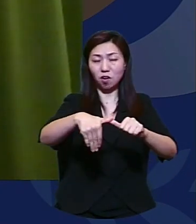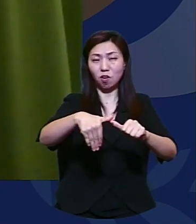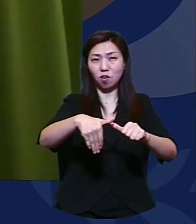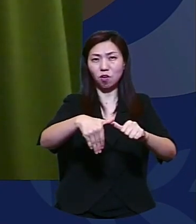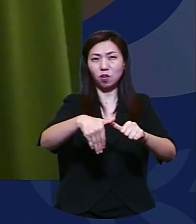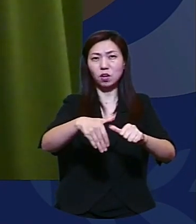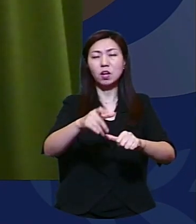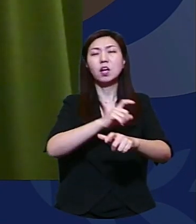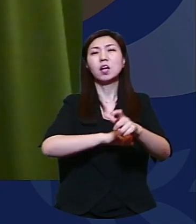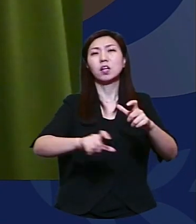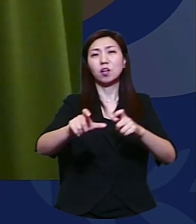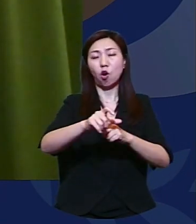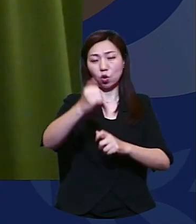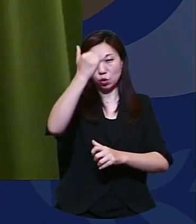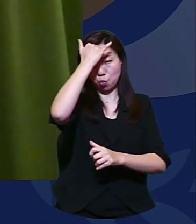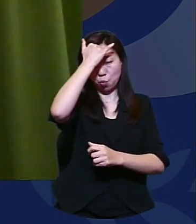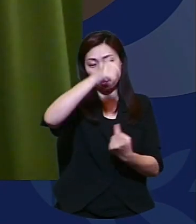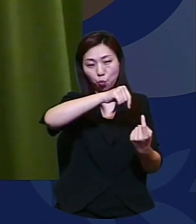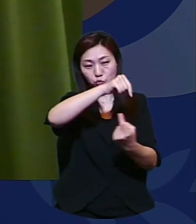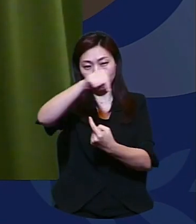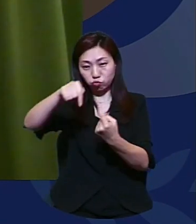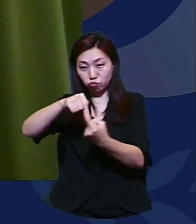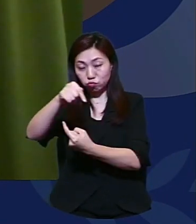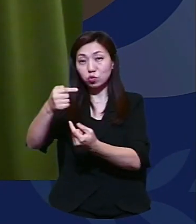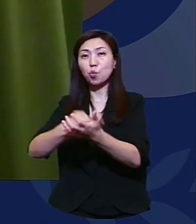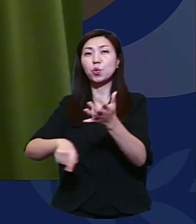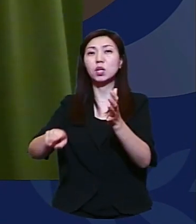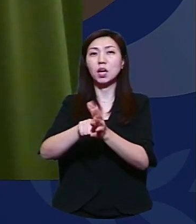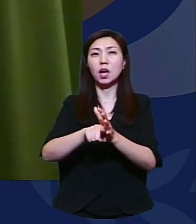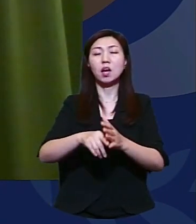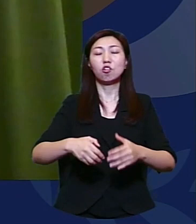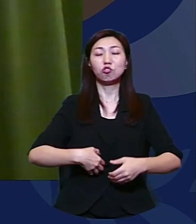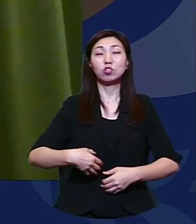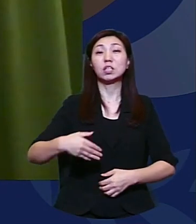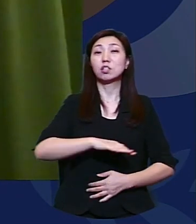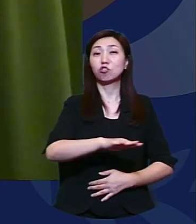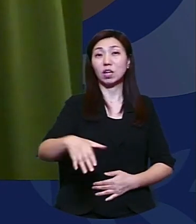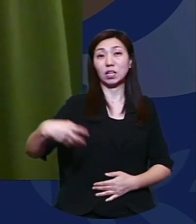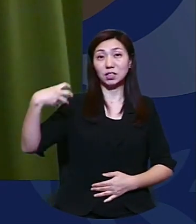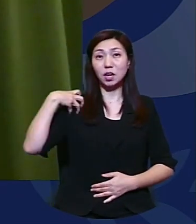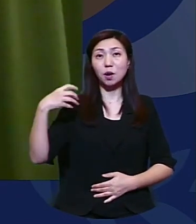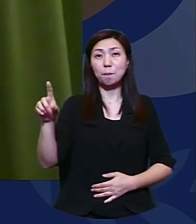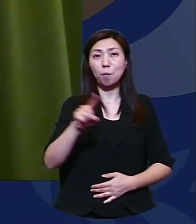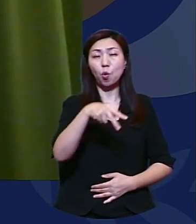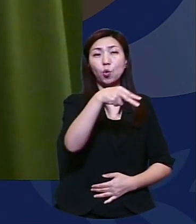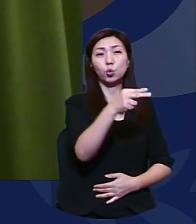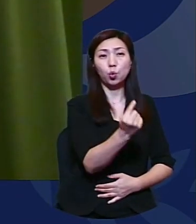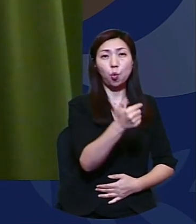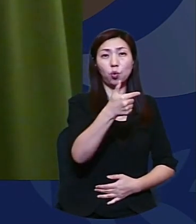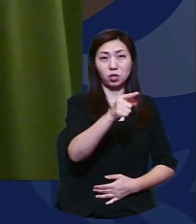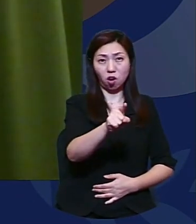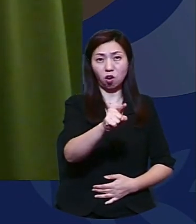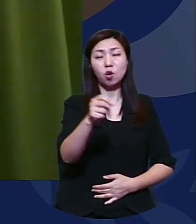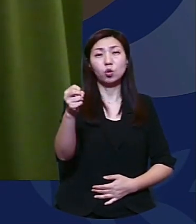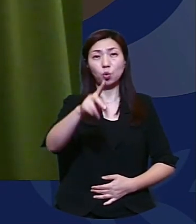ethically, it is crucial to ensure alignment amongst donors and government counterparts. To that end, we are also developing a